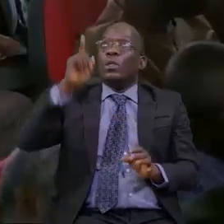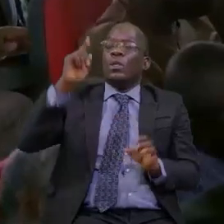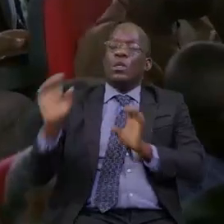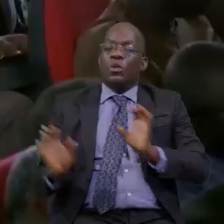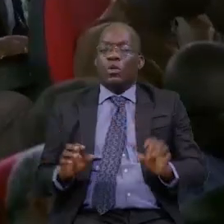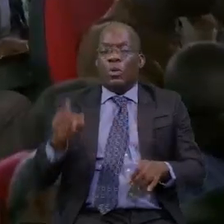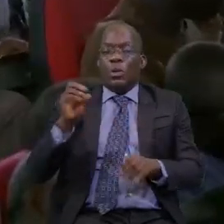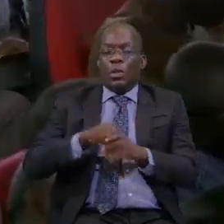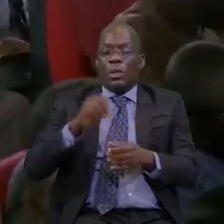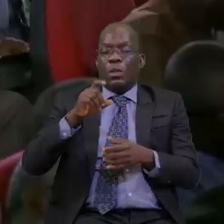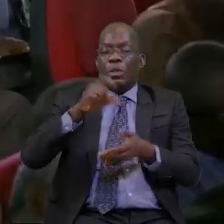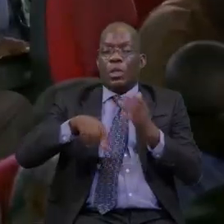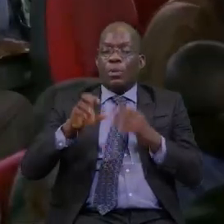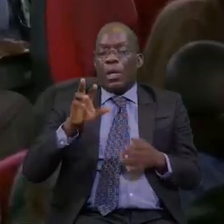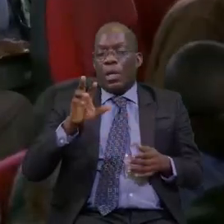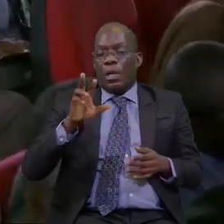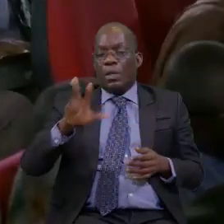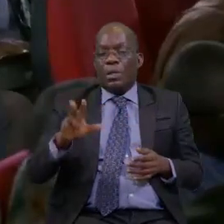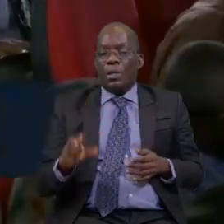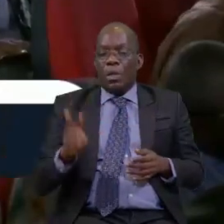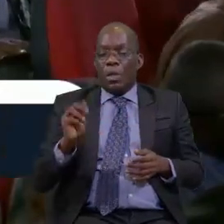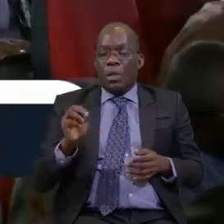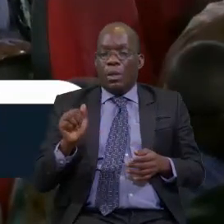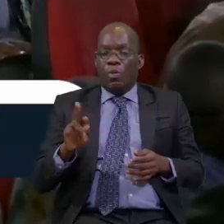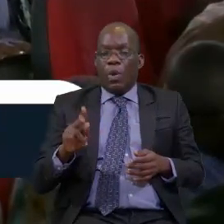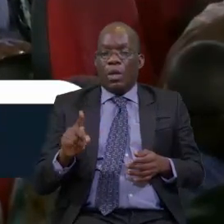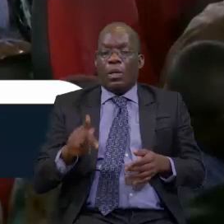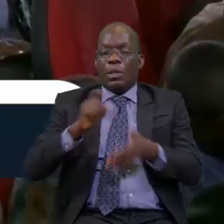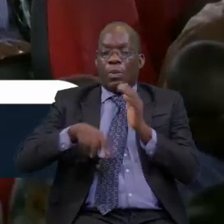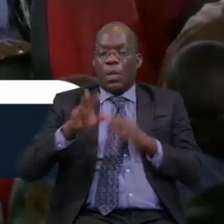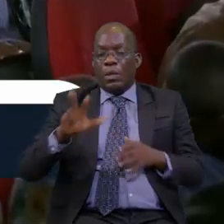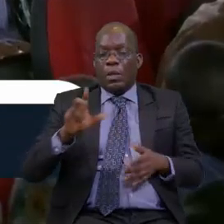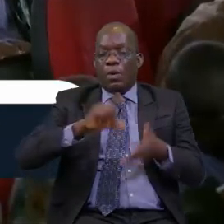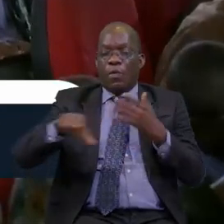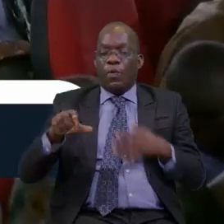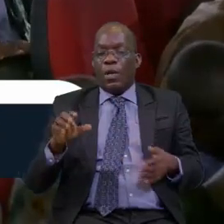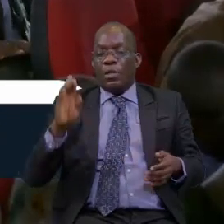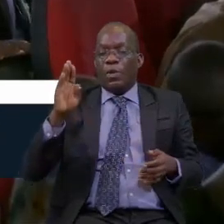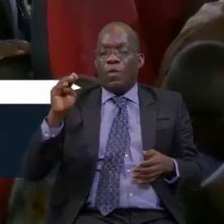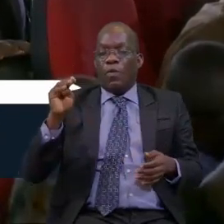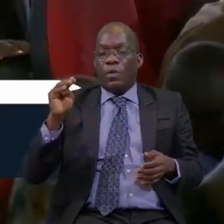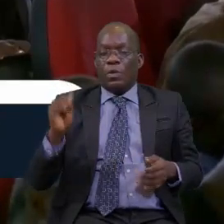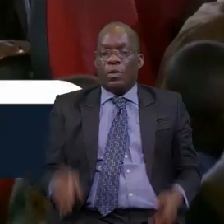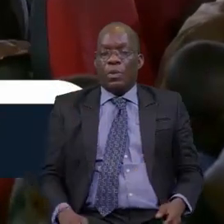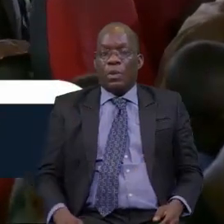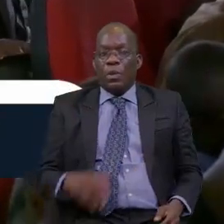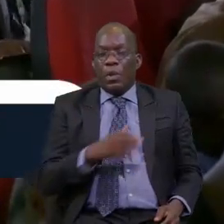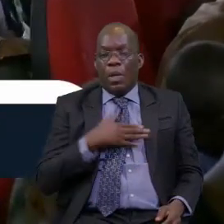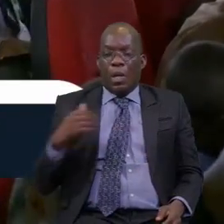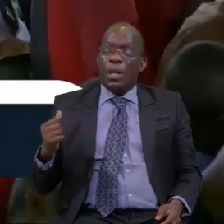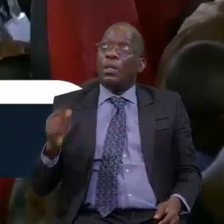from verse 14 of chapter 3. It says in chapter 3, verse 14, and he ordained